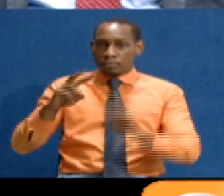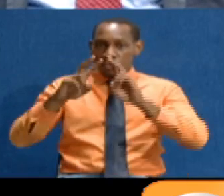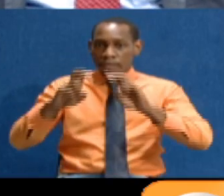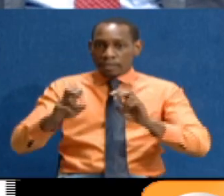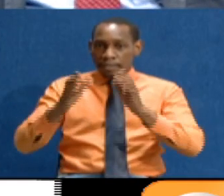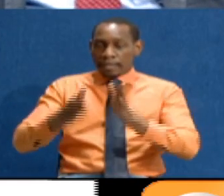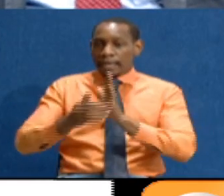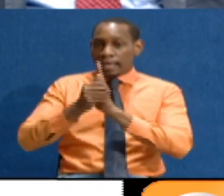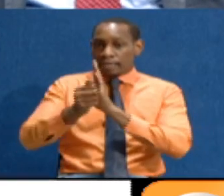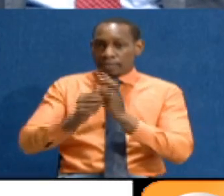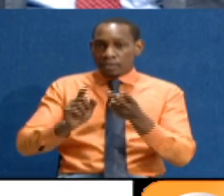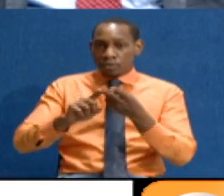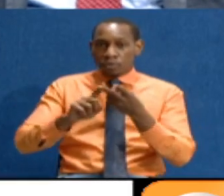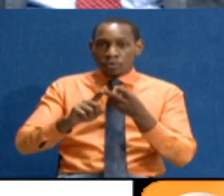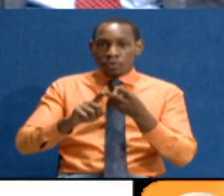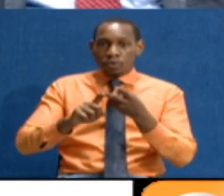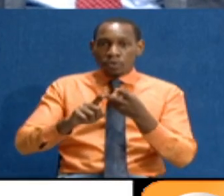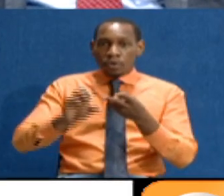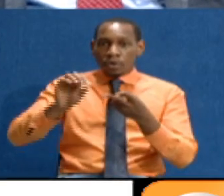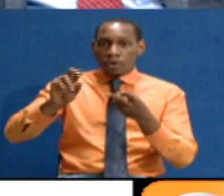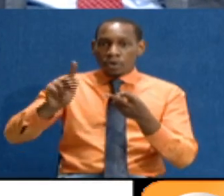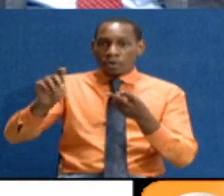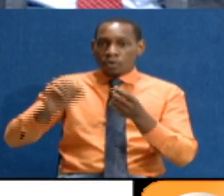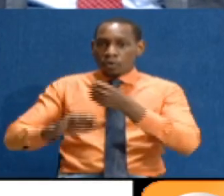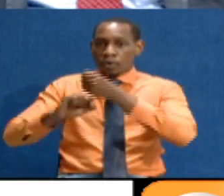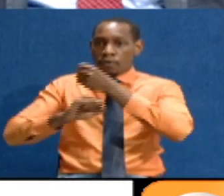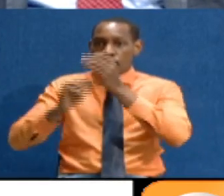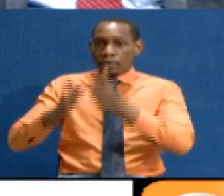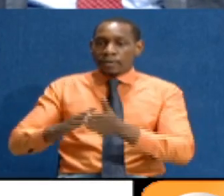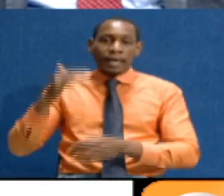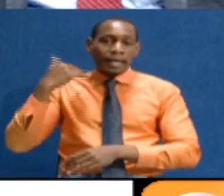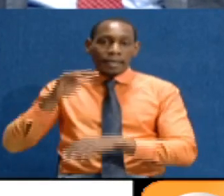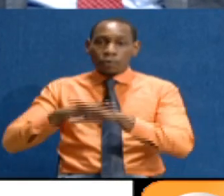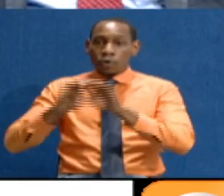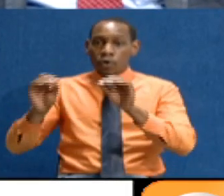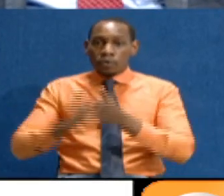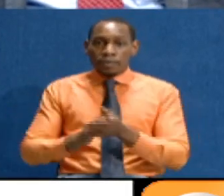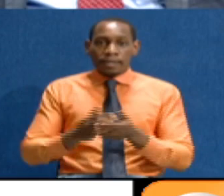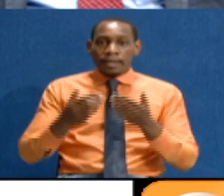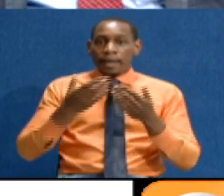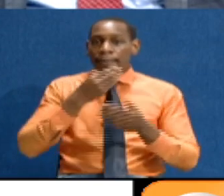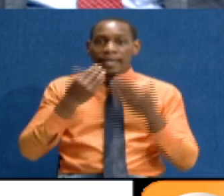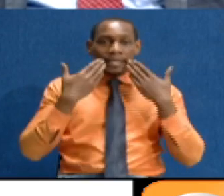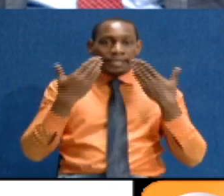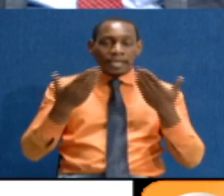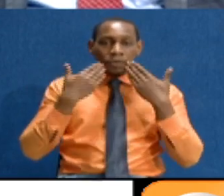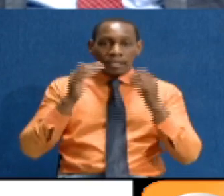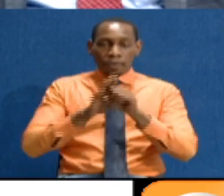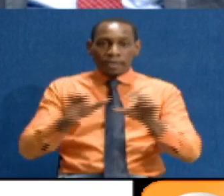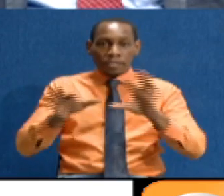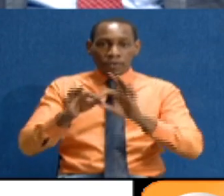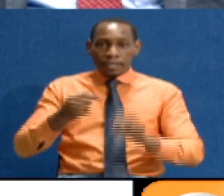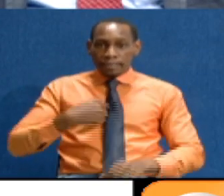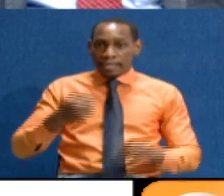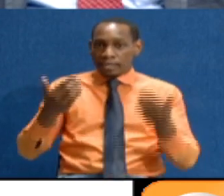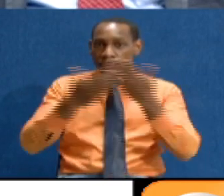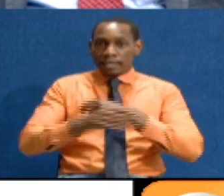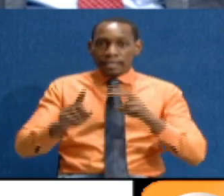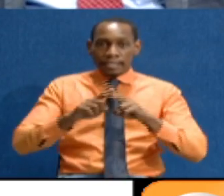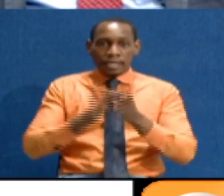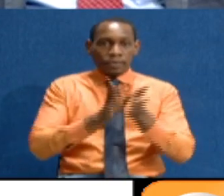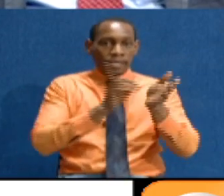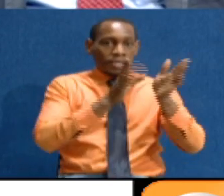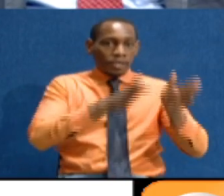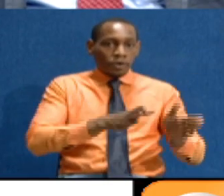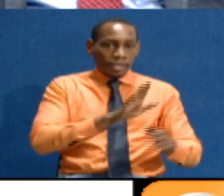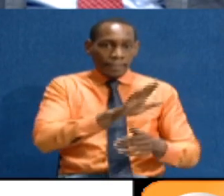forensic psychologist, and Pete Oko, the founder of Crime See Poor. Gentlemen, thank you so much for joining me tonight. Let me begin with you,